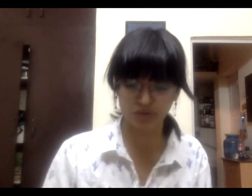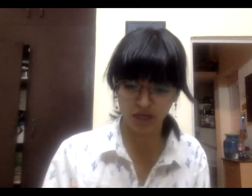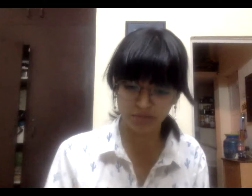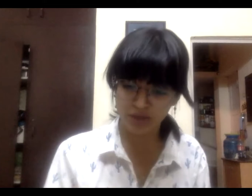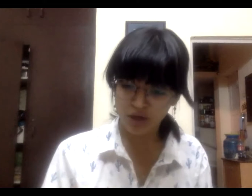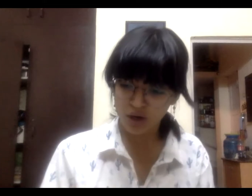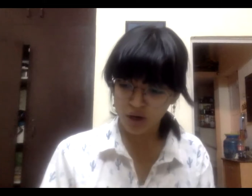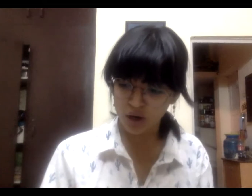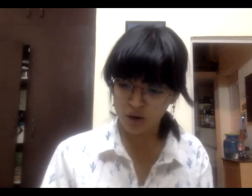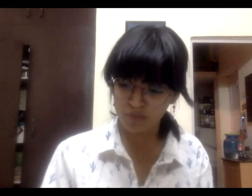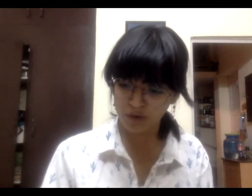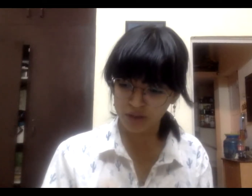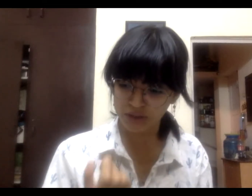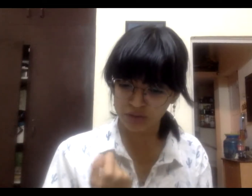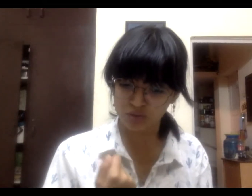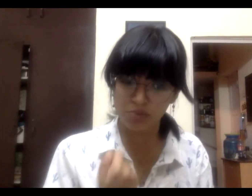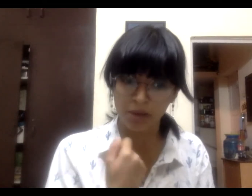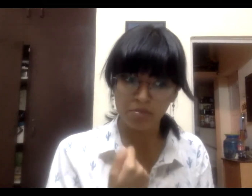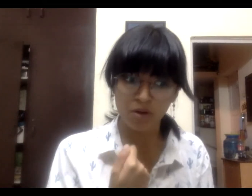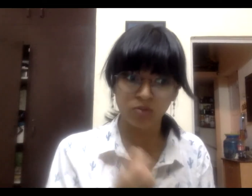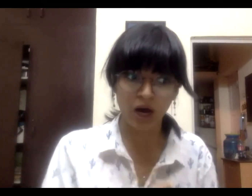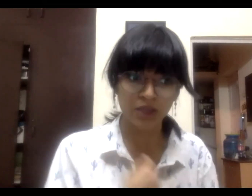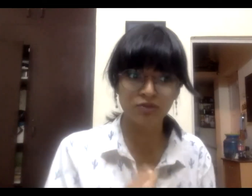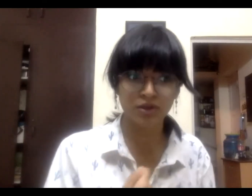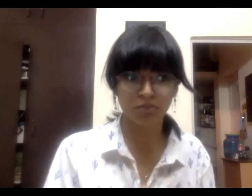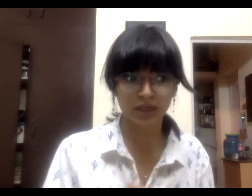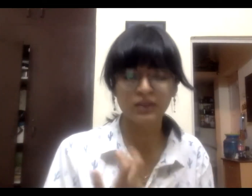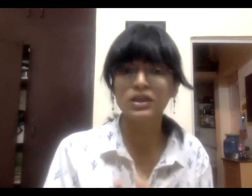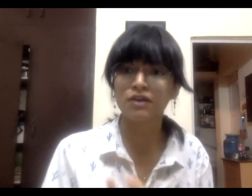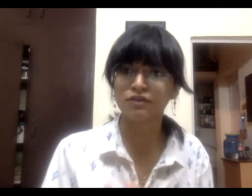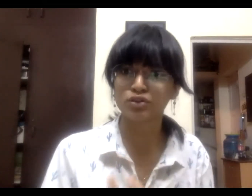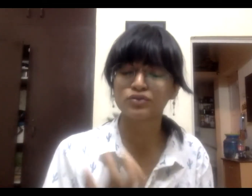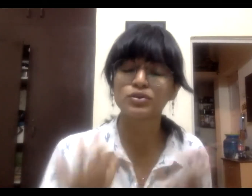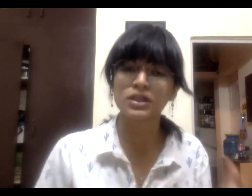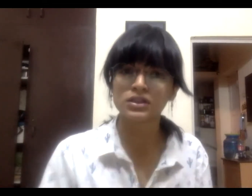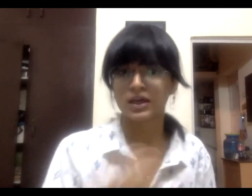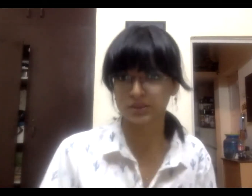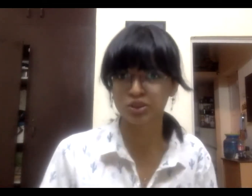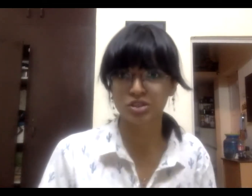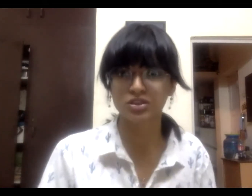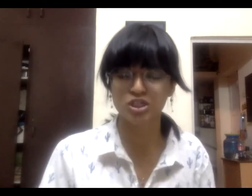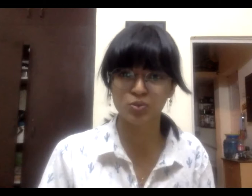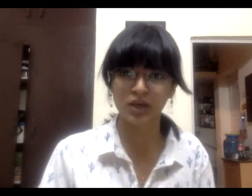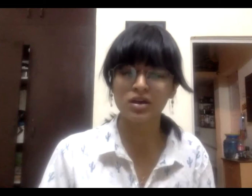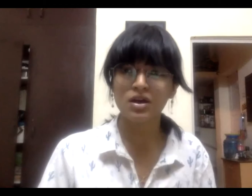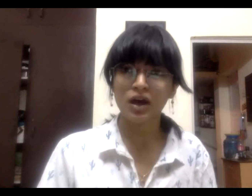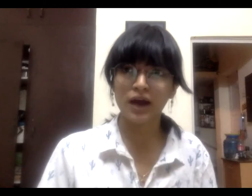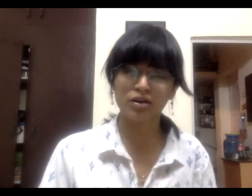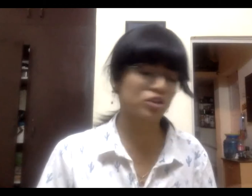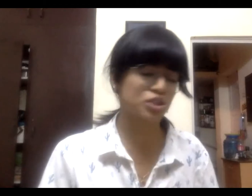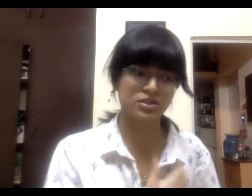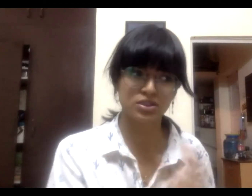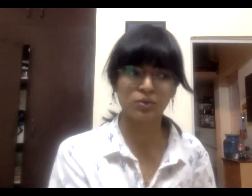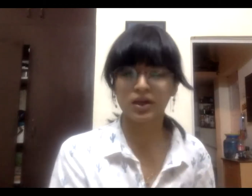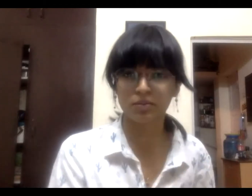it also helped us remember why we are making the effort of doing the exhibition this way, and